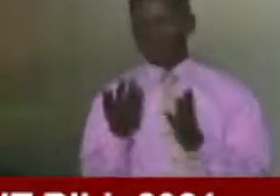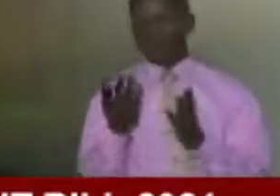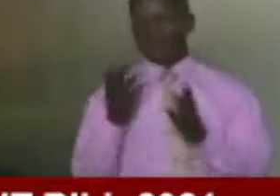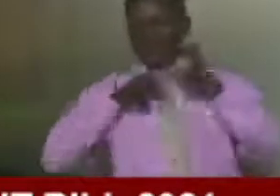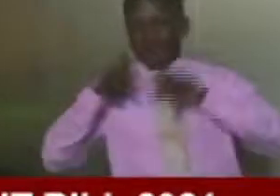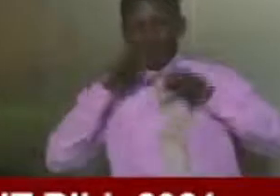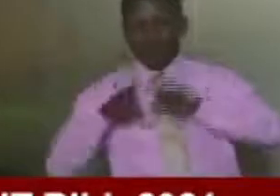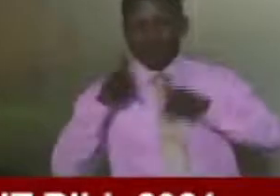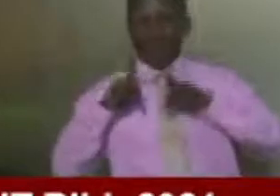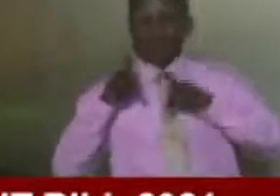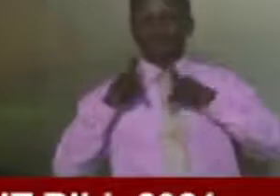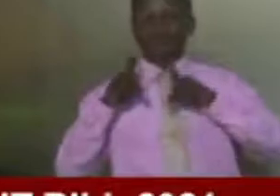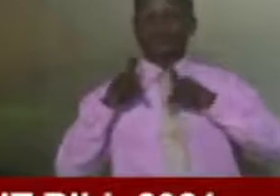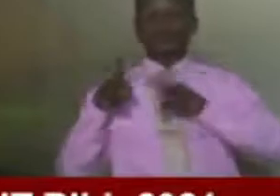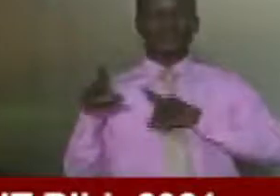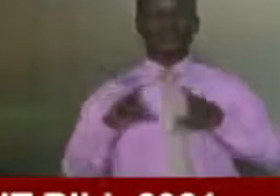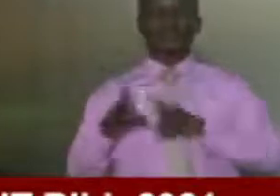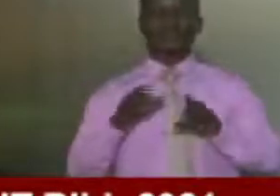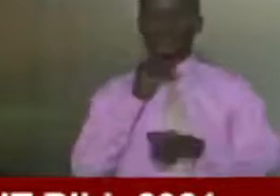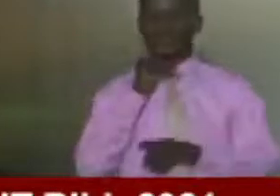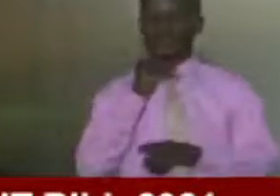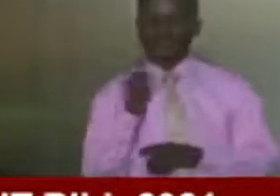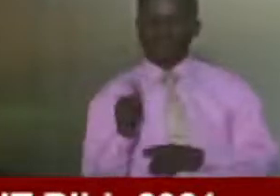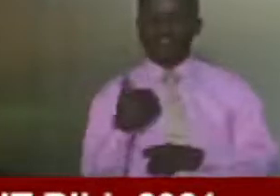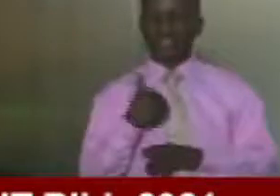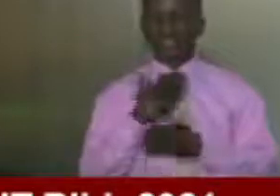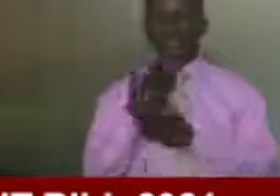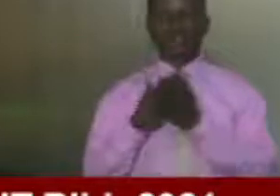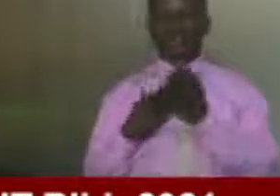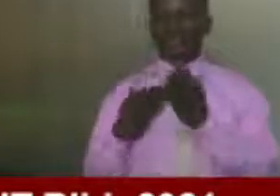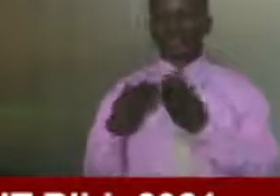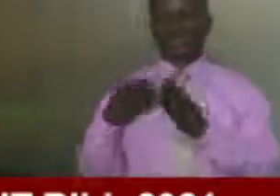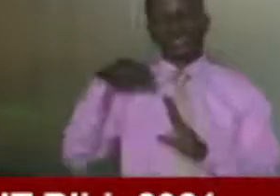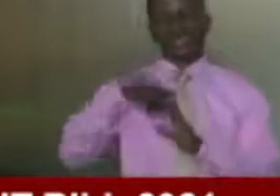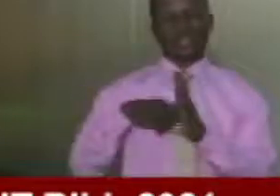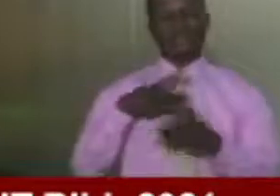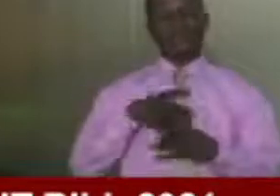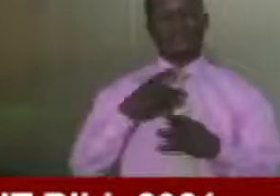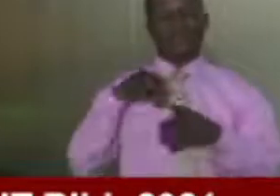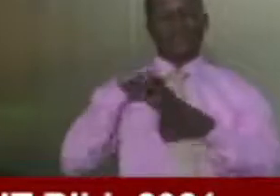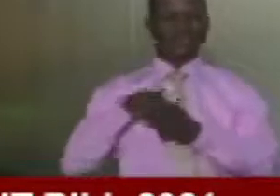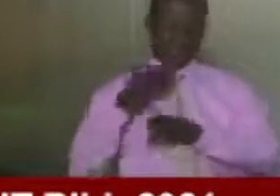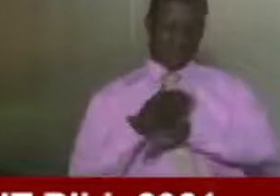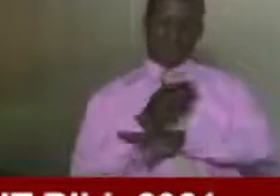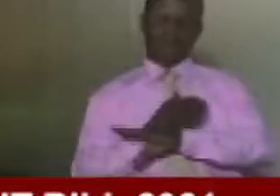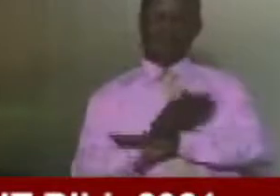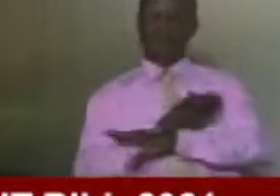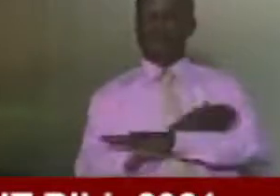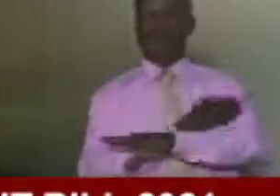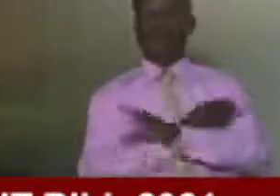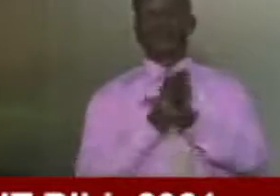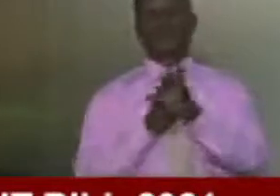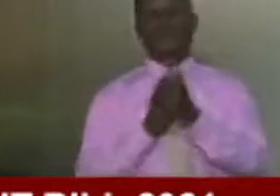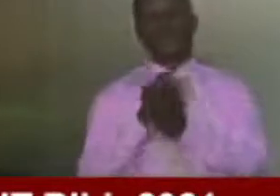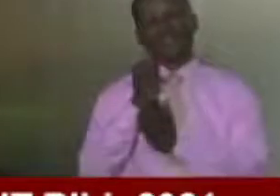people do not think that there is a real interest in improving the integrity